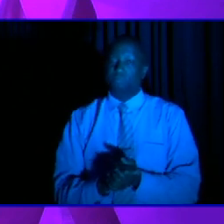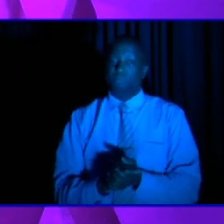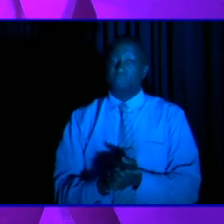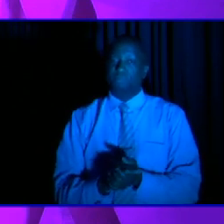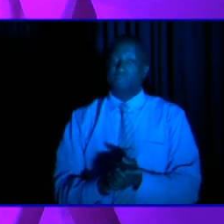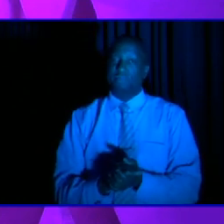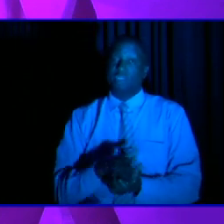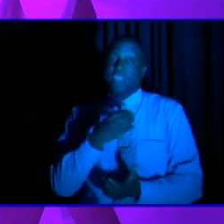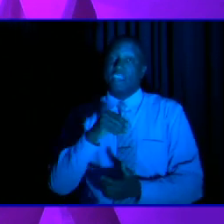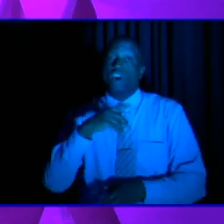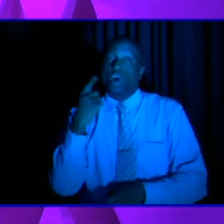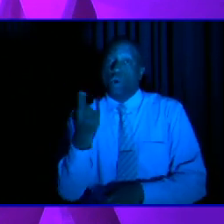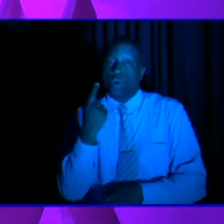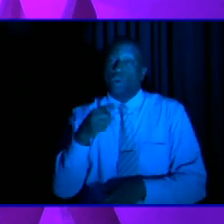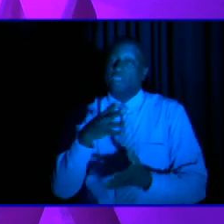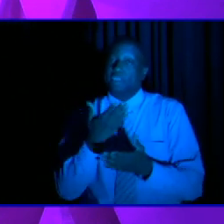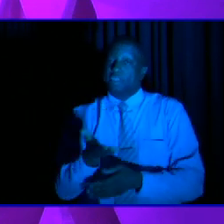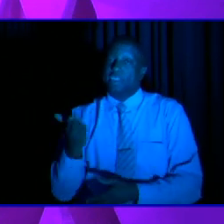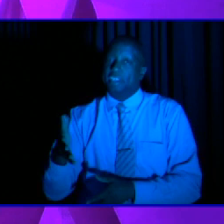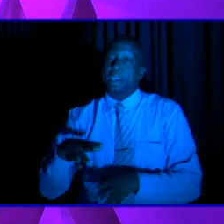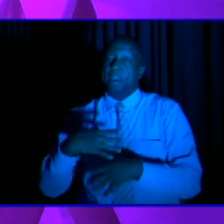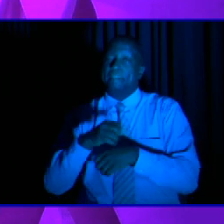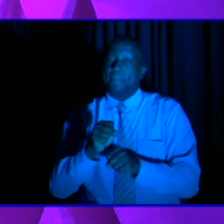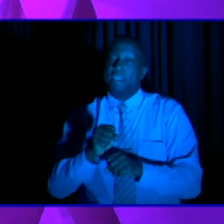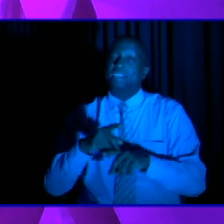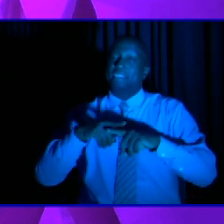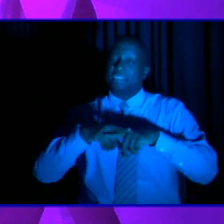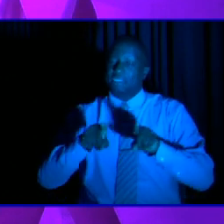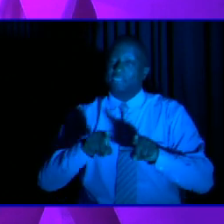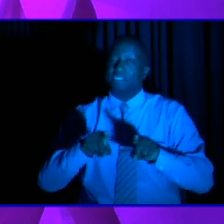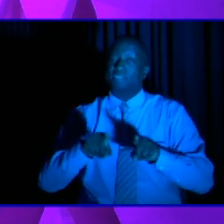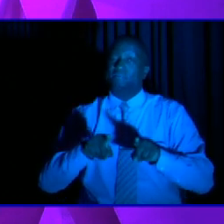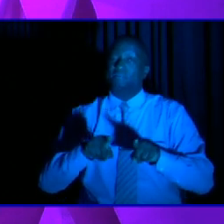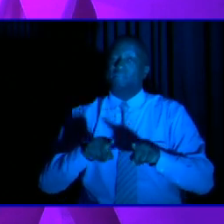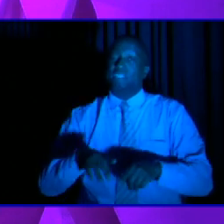And the only thing that makes the difference is a little bit of effort,